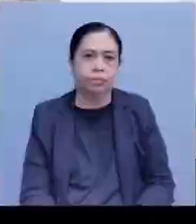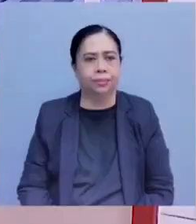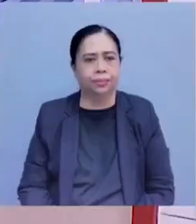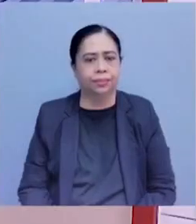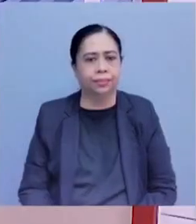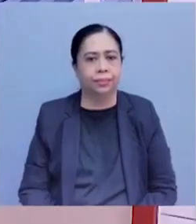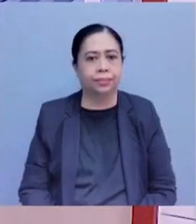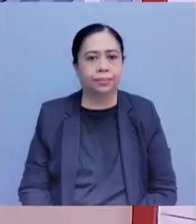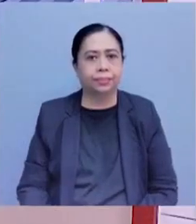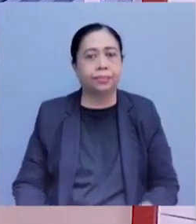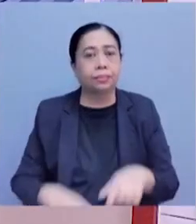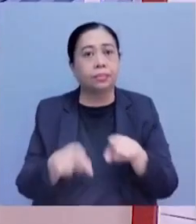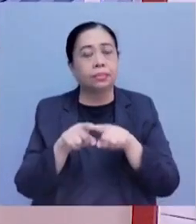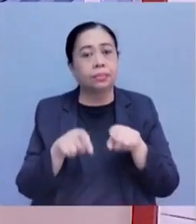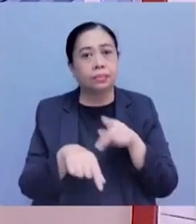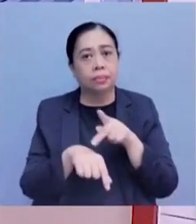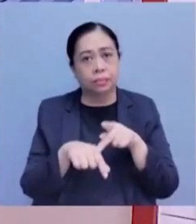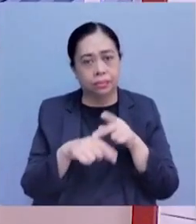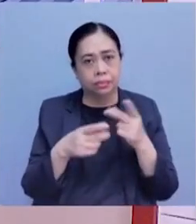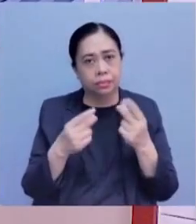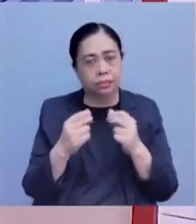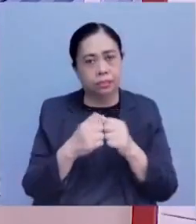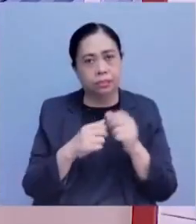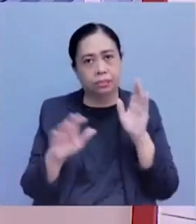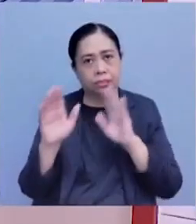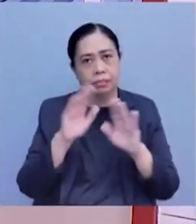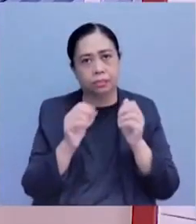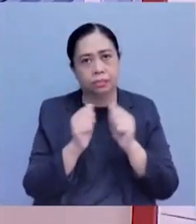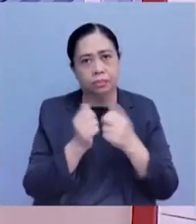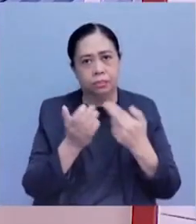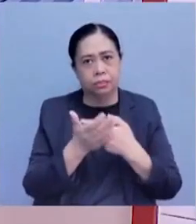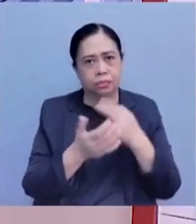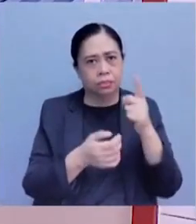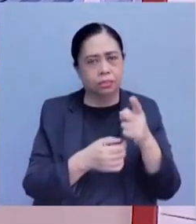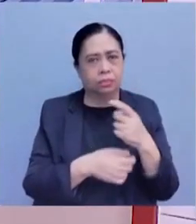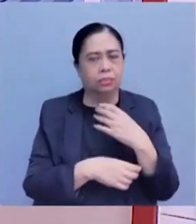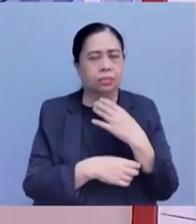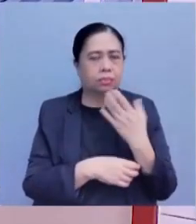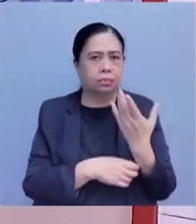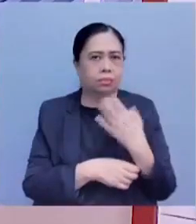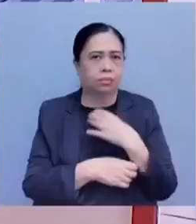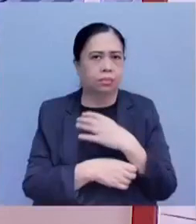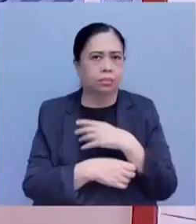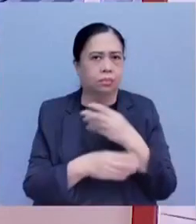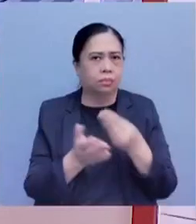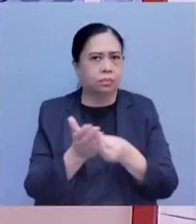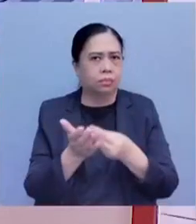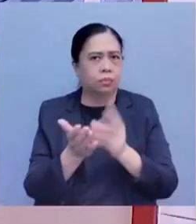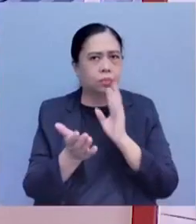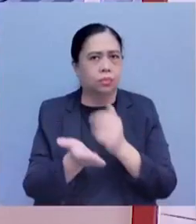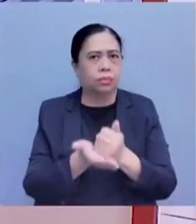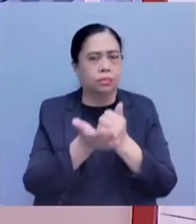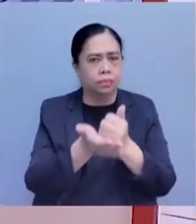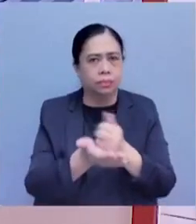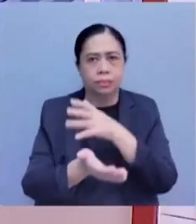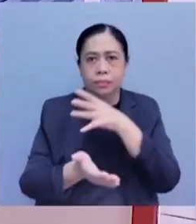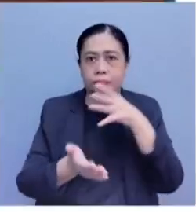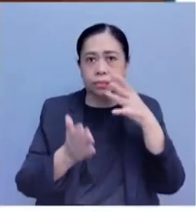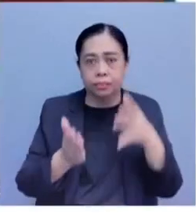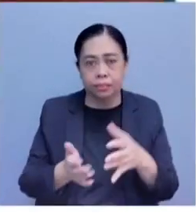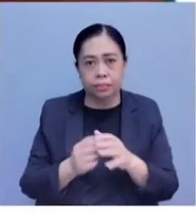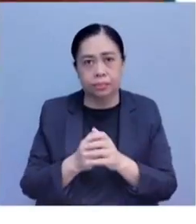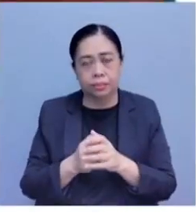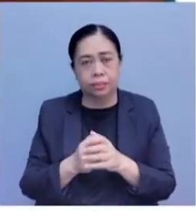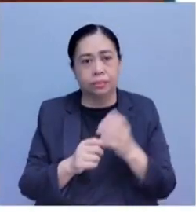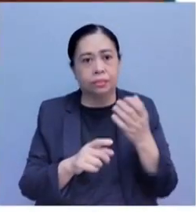News. As the Philippines deals with rice problems, one lawmaker seeks to establish a fund that would help local farmers. Agri-Party